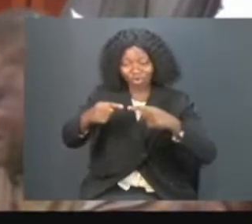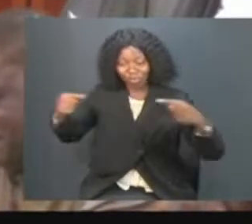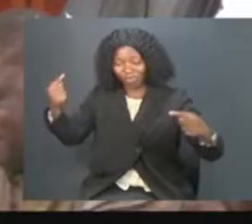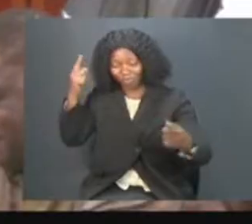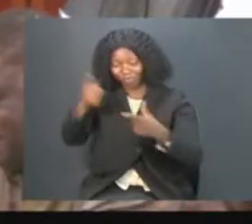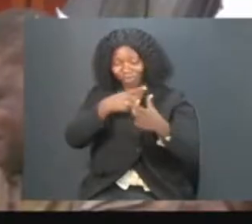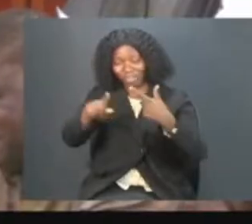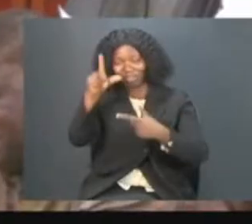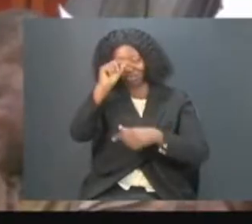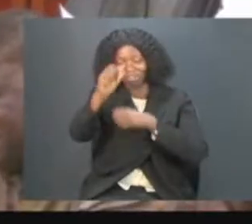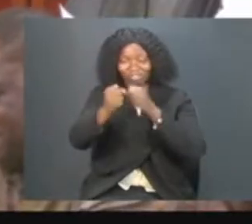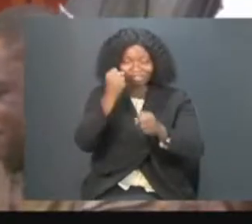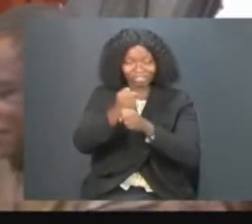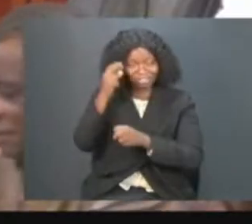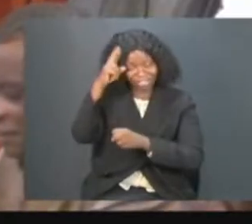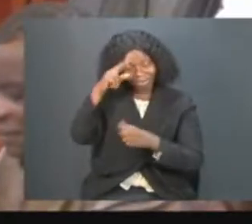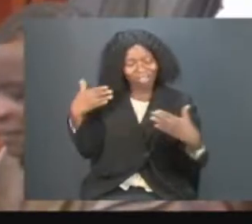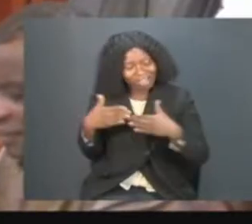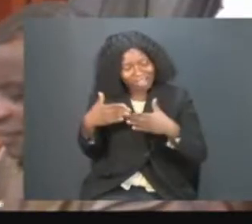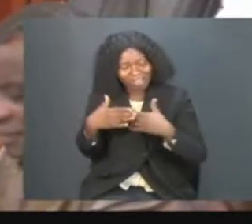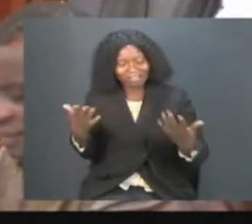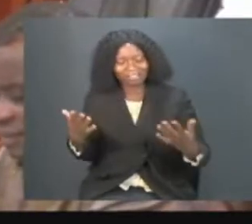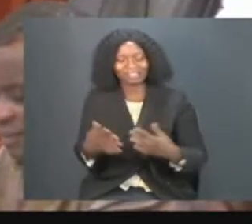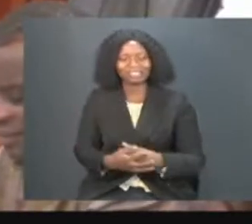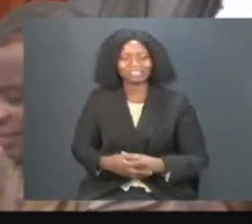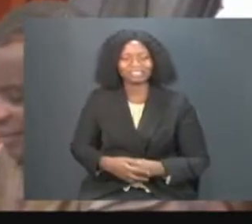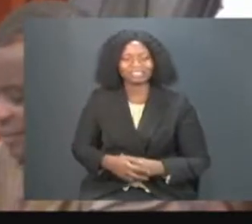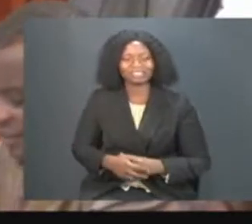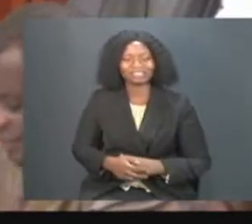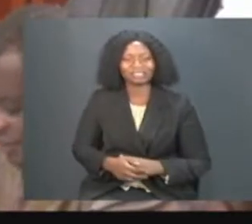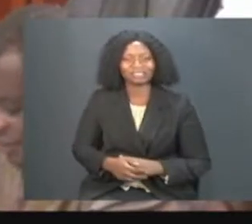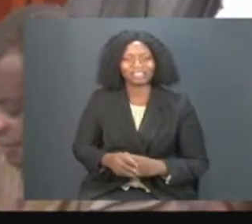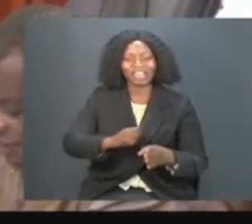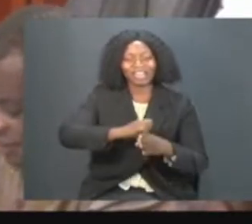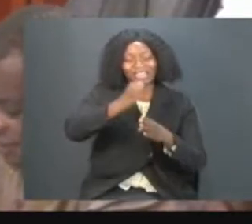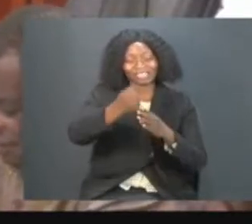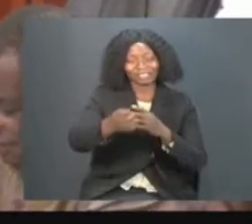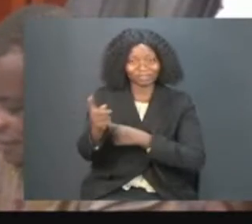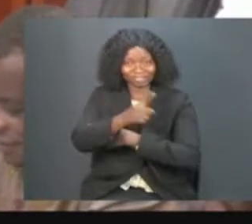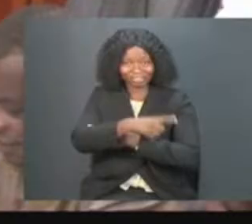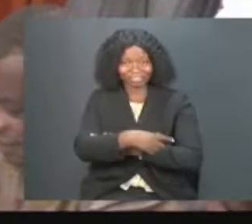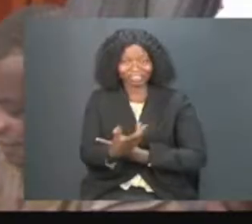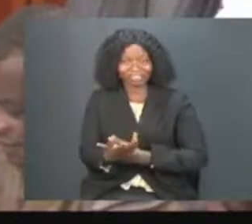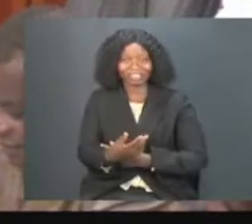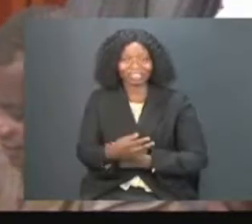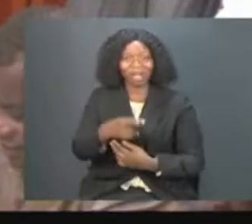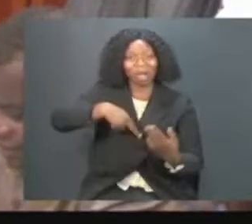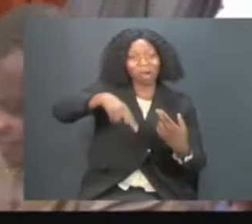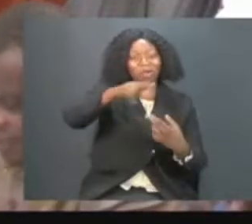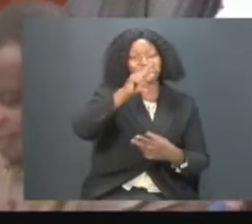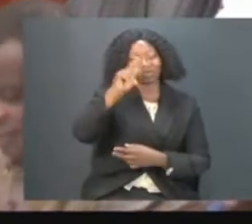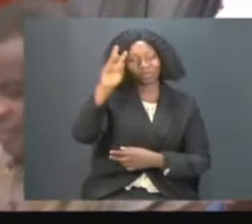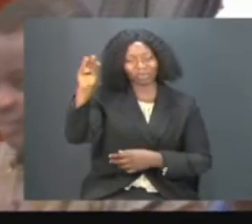years. And it is the reason you are scared. Mr. Speaker, at the end of the day, Ubwa is roaming in Kumasi.